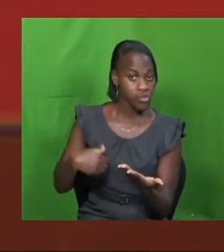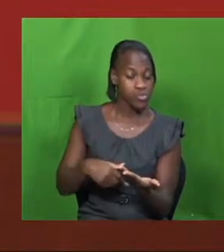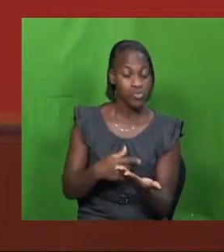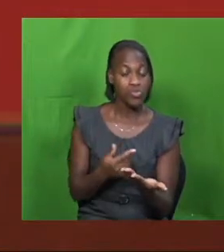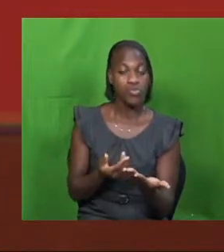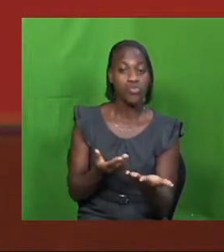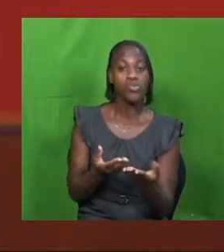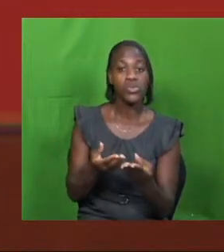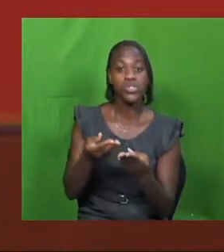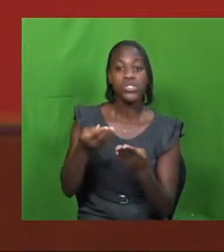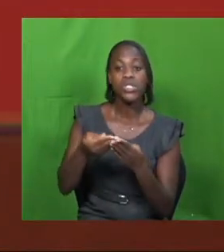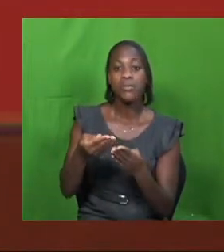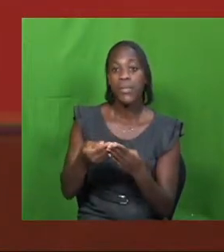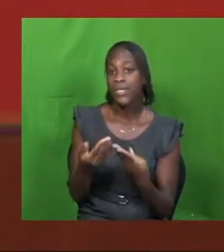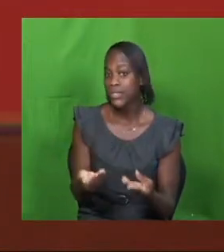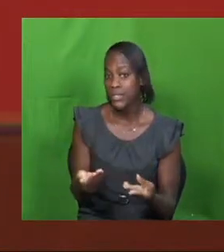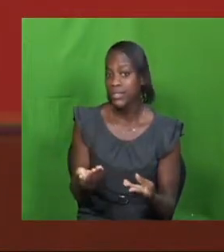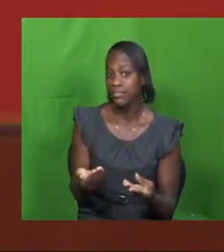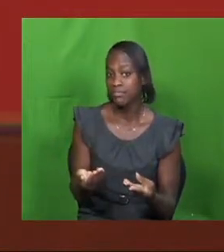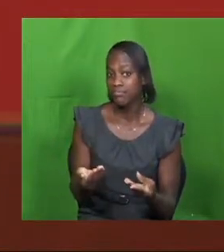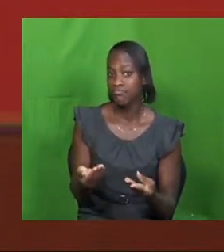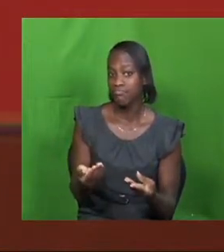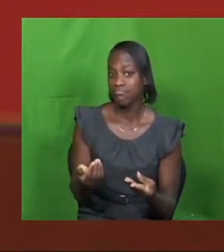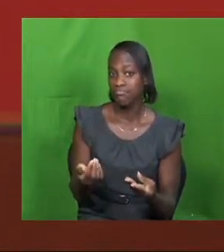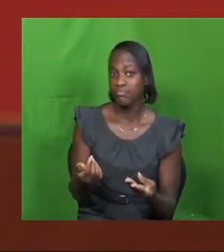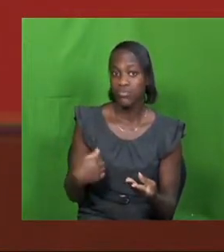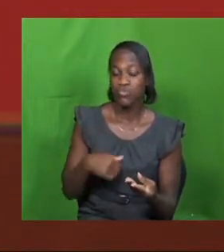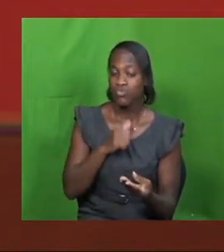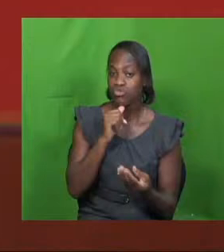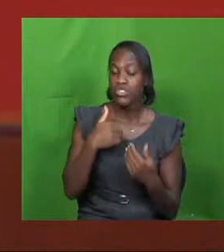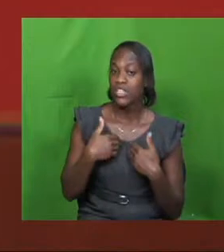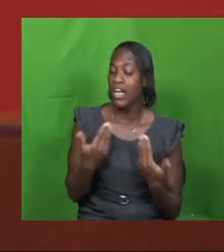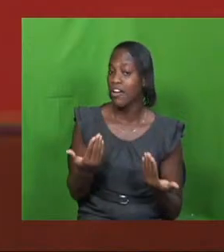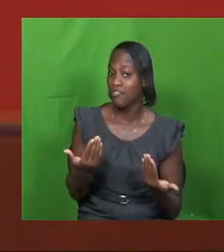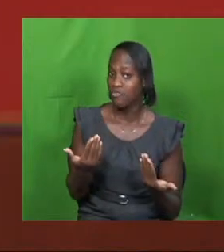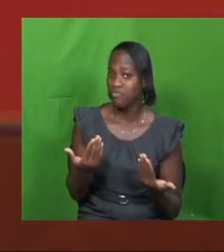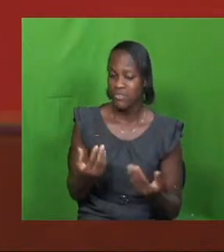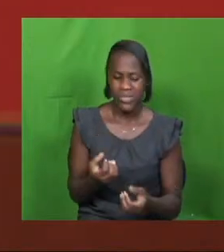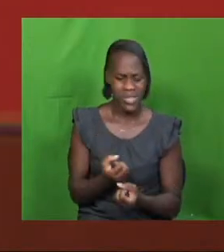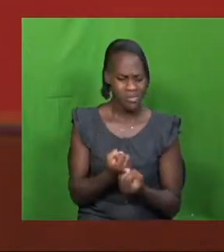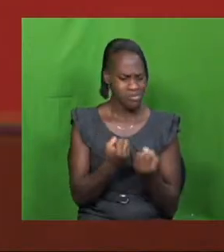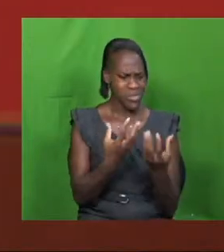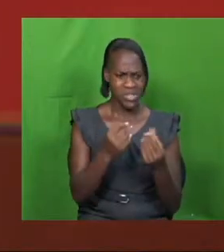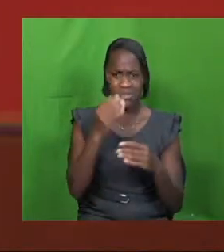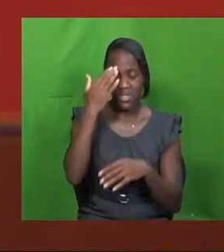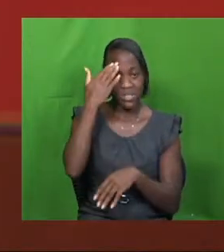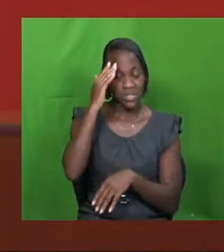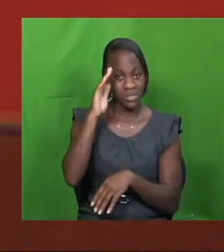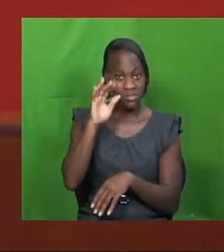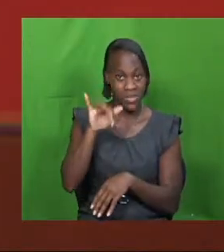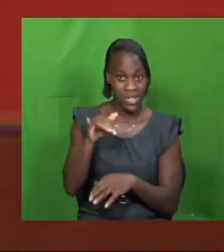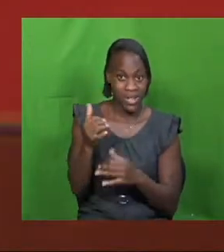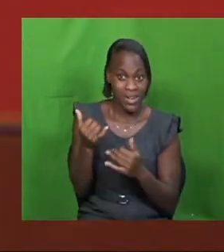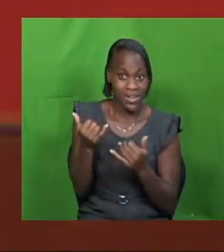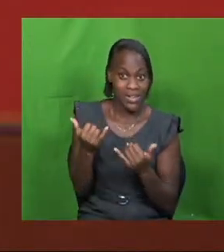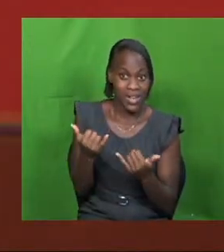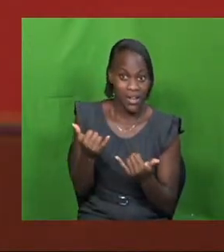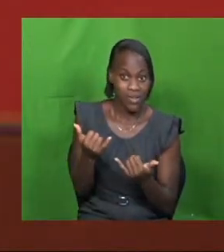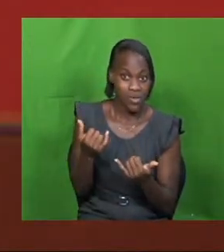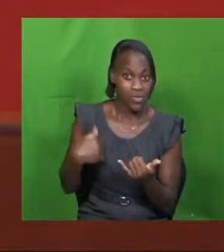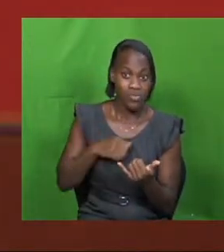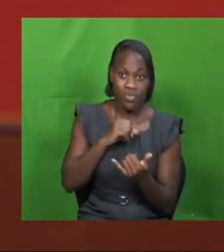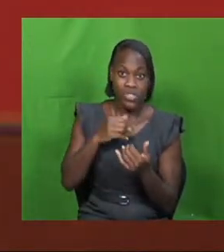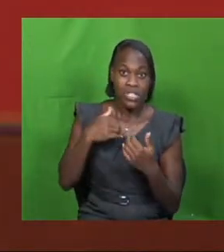funding, and it's not there. What many of you don't know is that even us at this time, we don't have